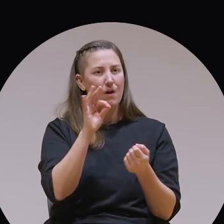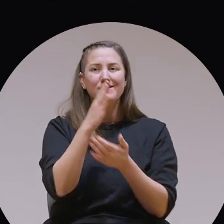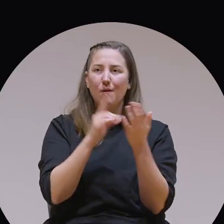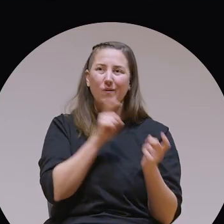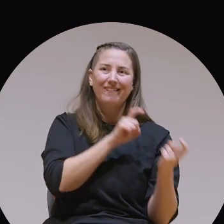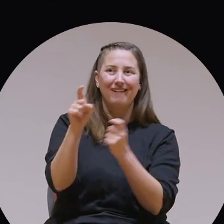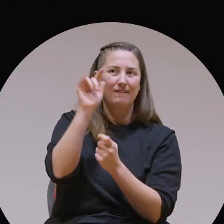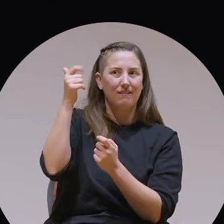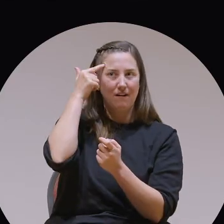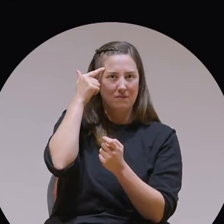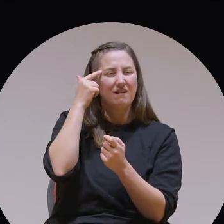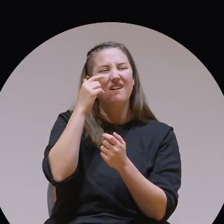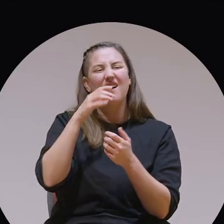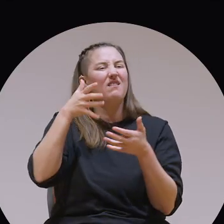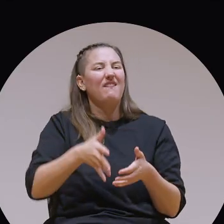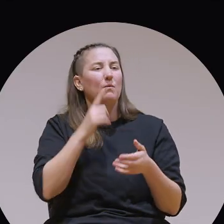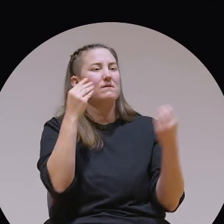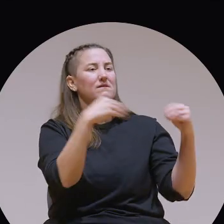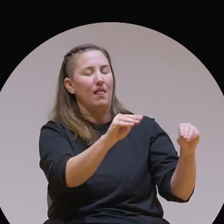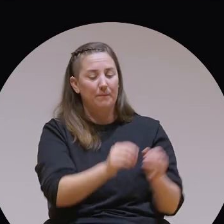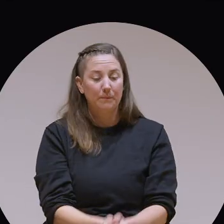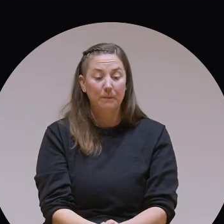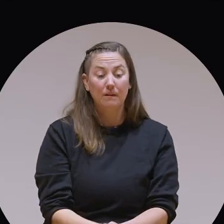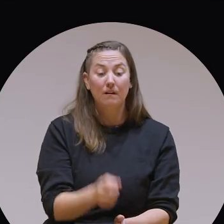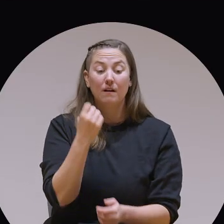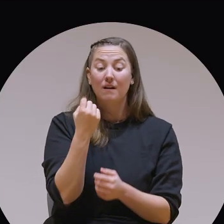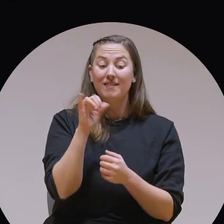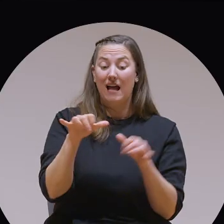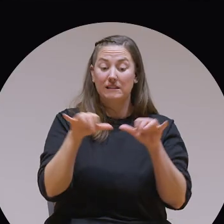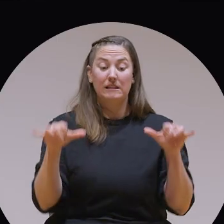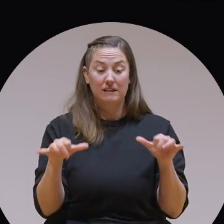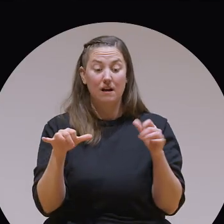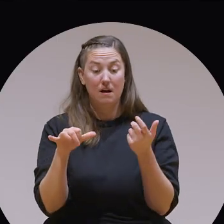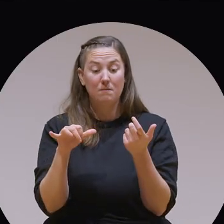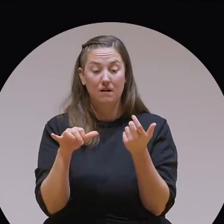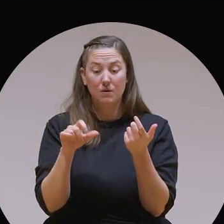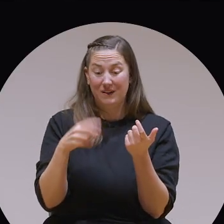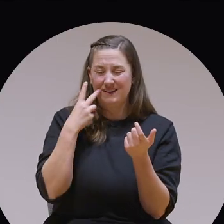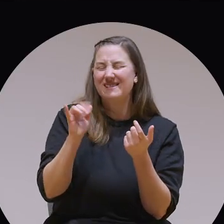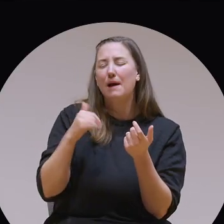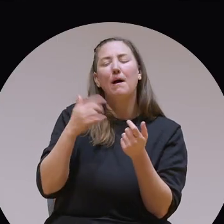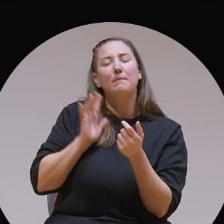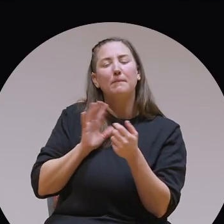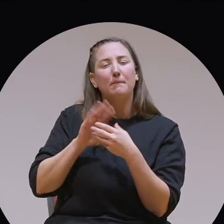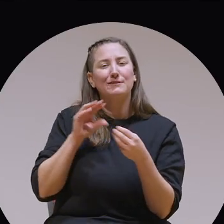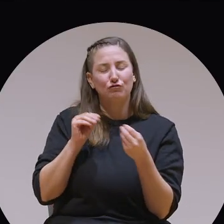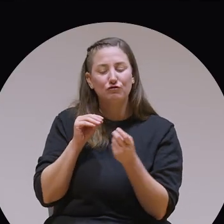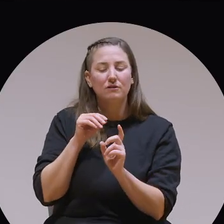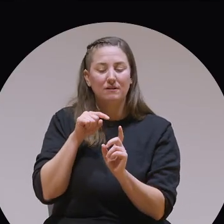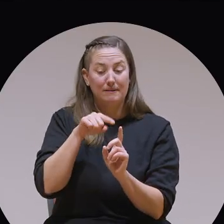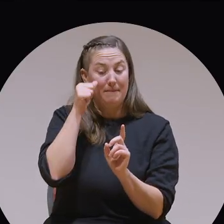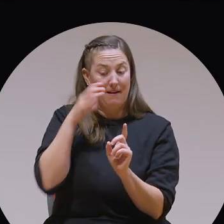government and sell the rest. One of the great people who followed this system was Dikram Kalikin, who I mentioned earlier,